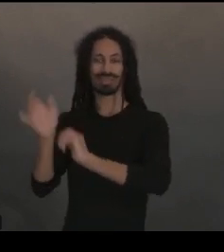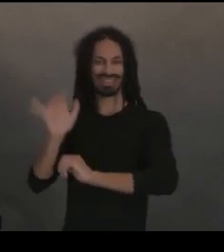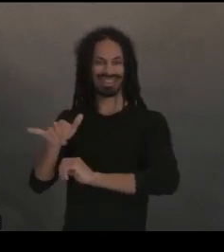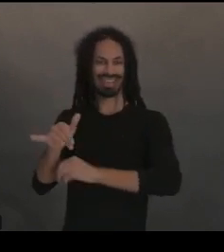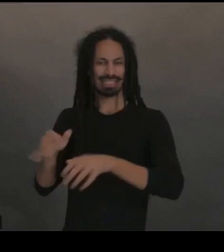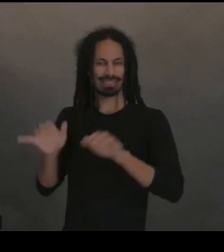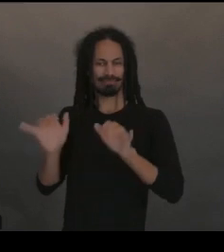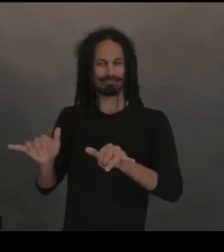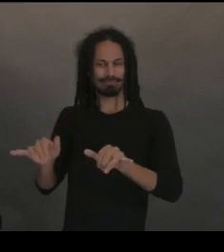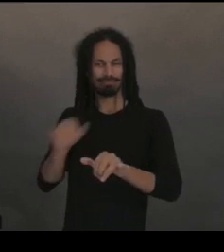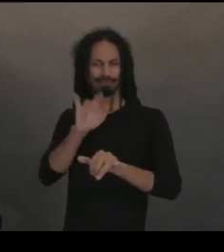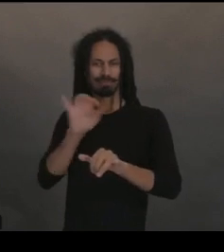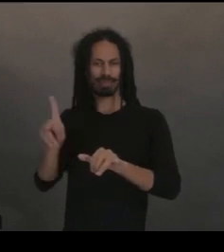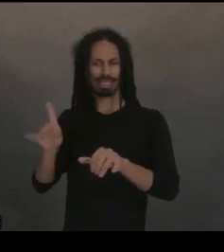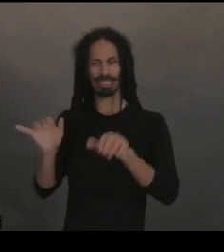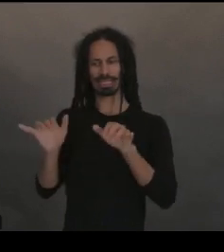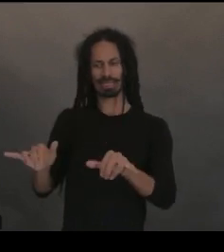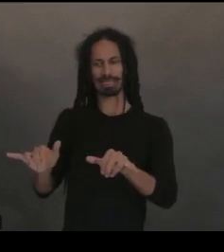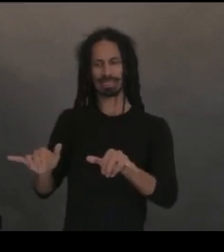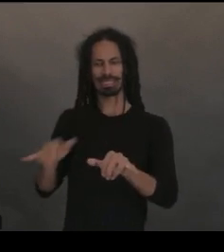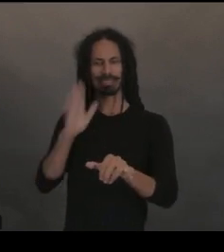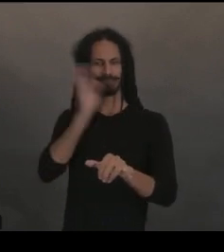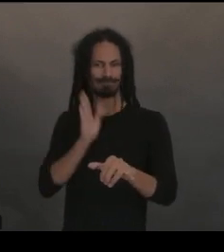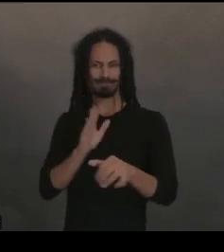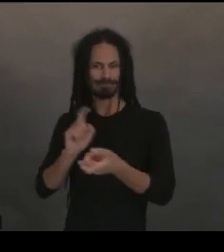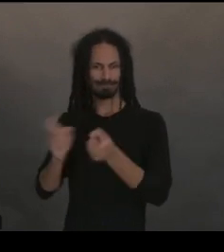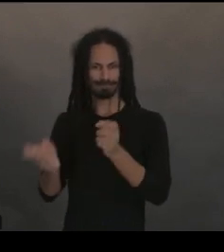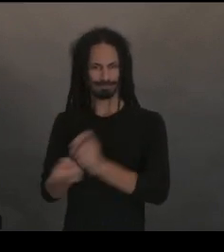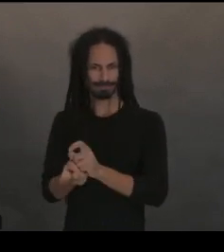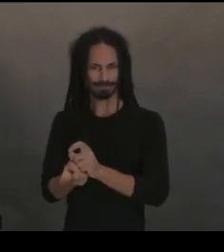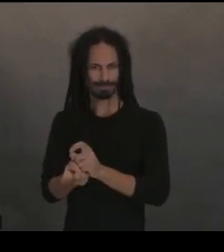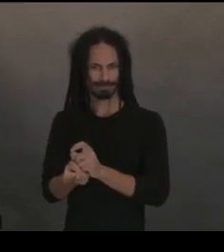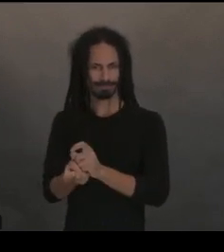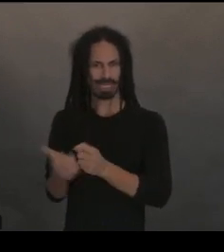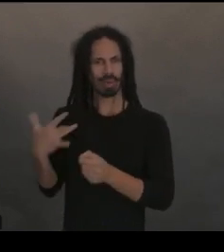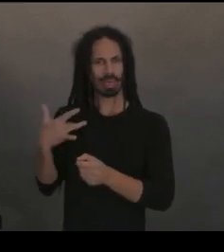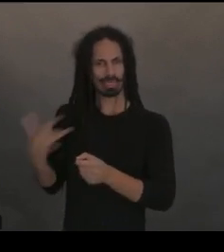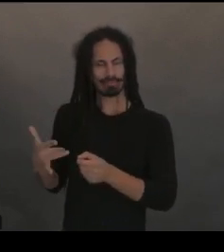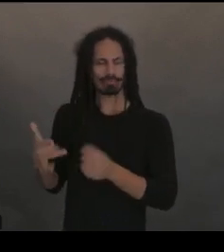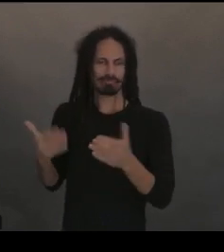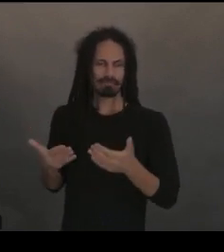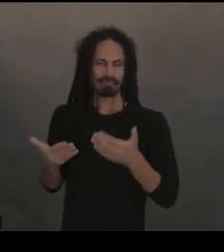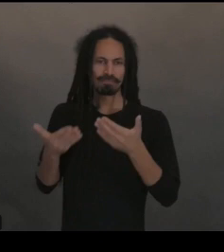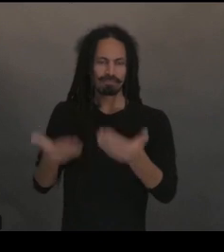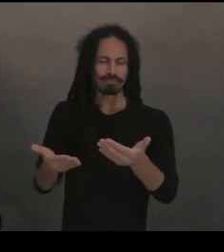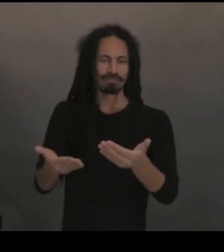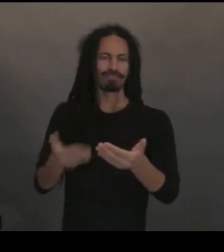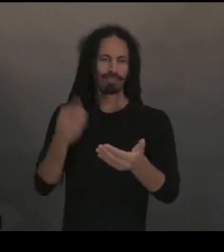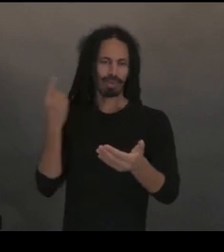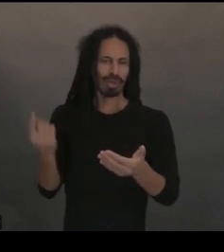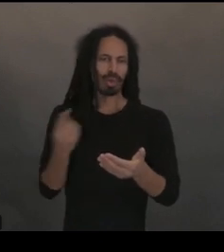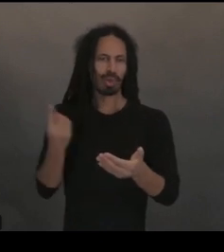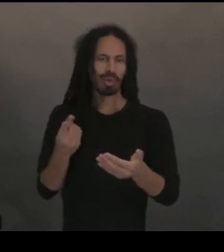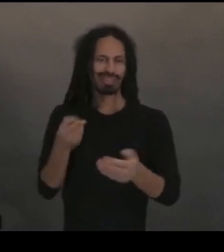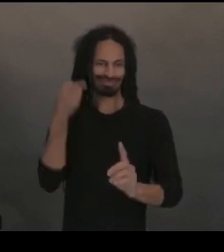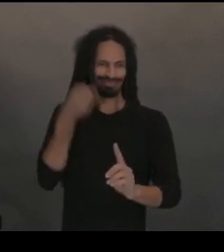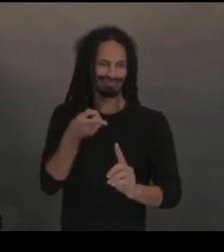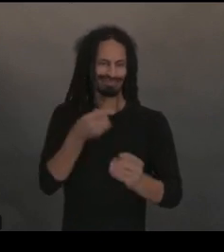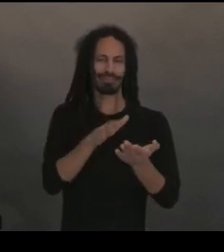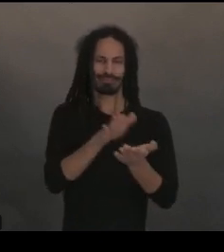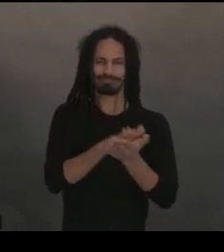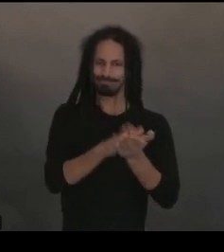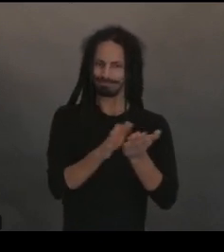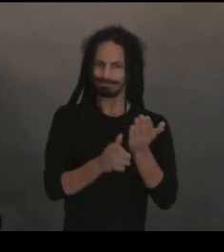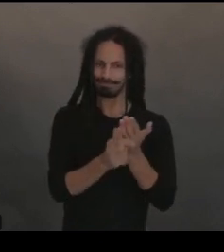this source. So this is commonly provided in journal articles, especially